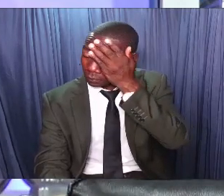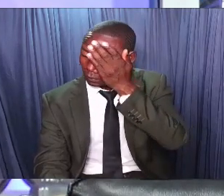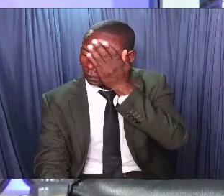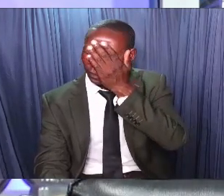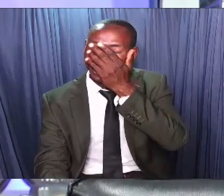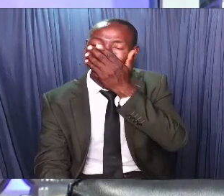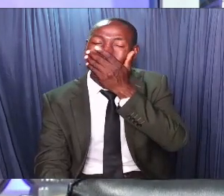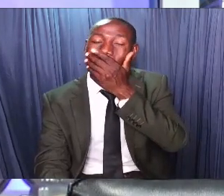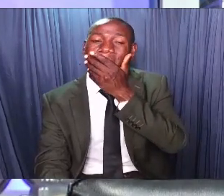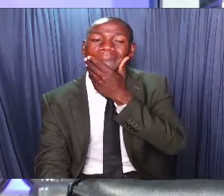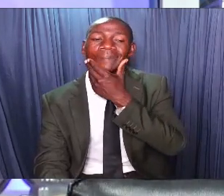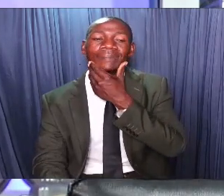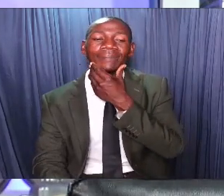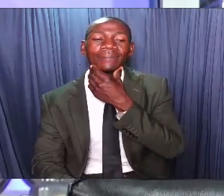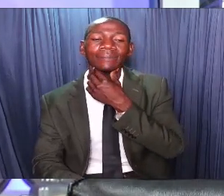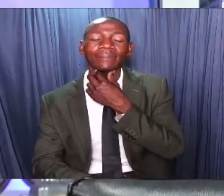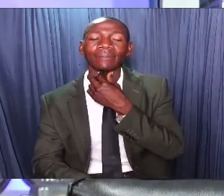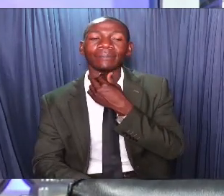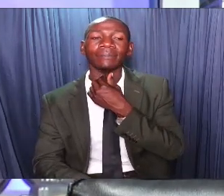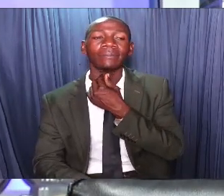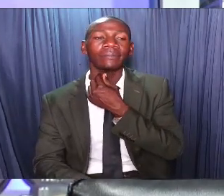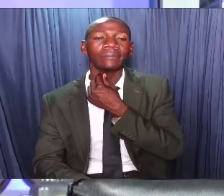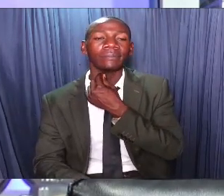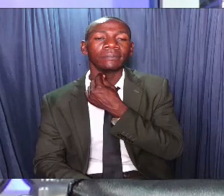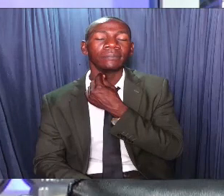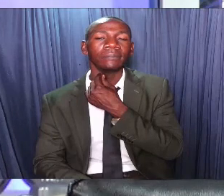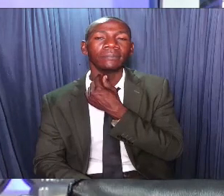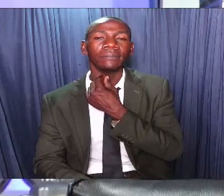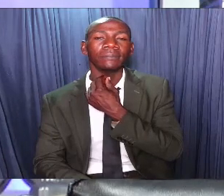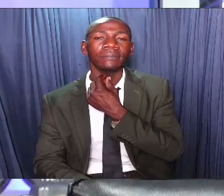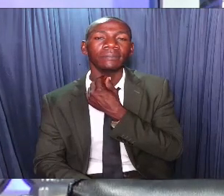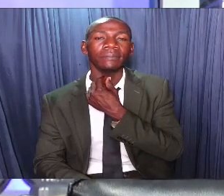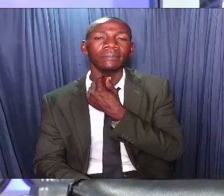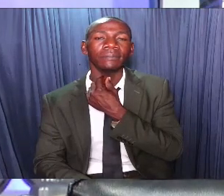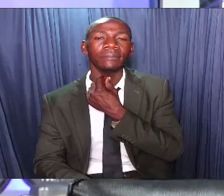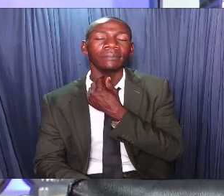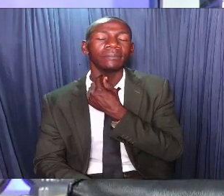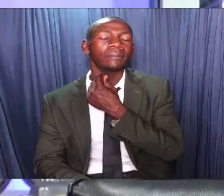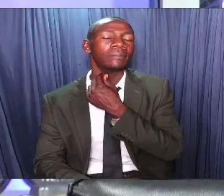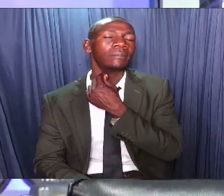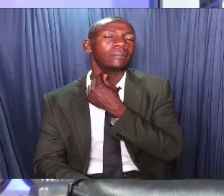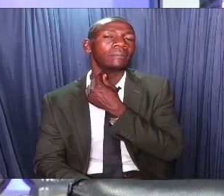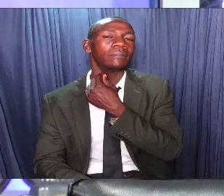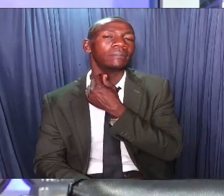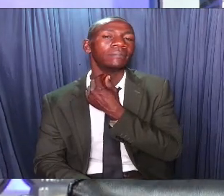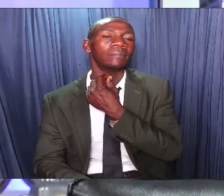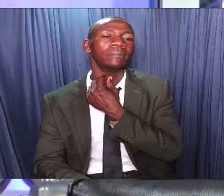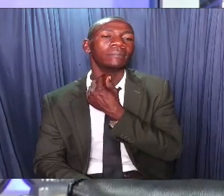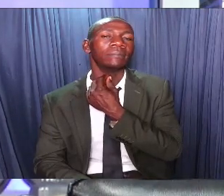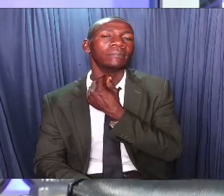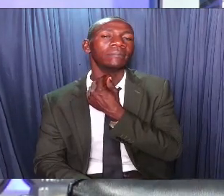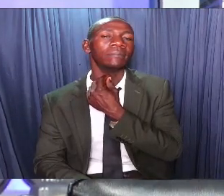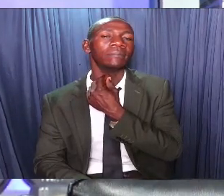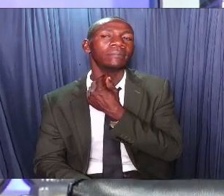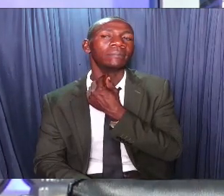unto him and besought him that he would come down and heal his son, for he was at the point of death. Then